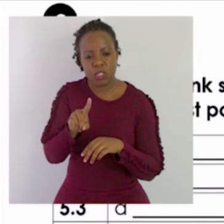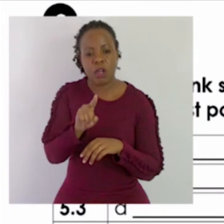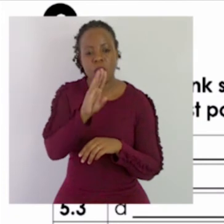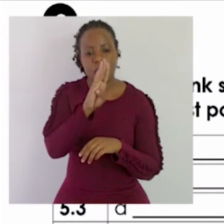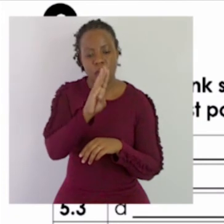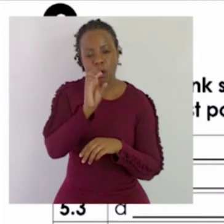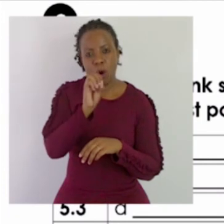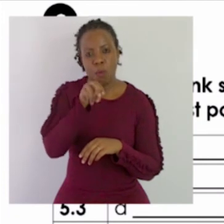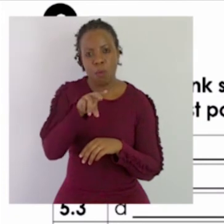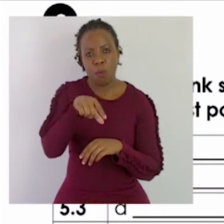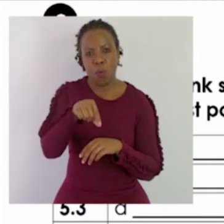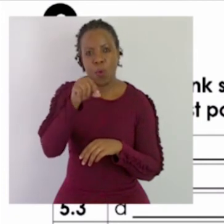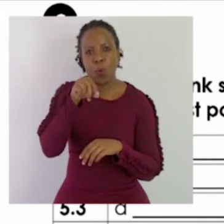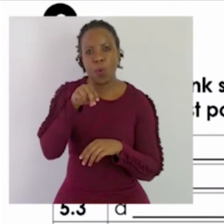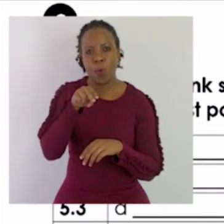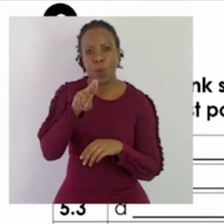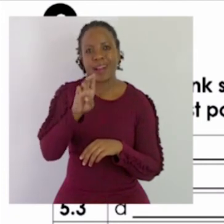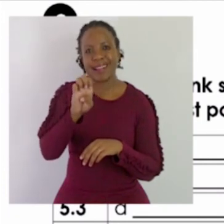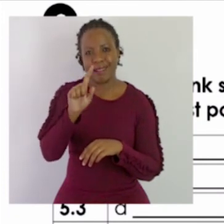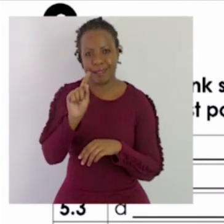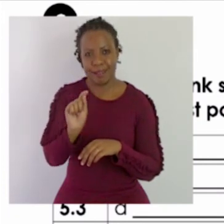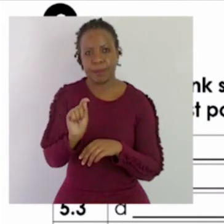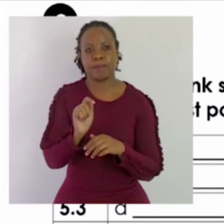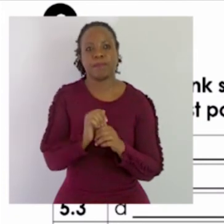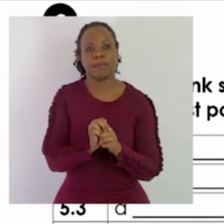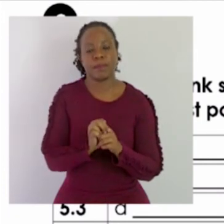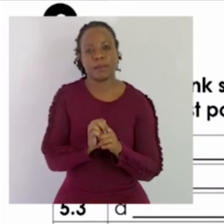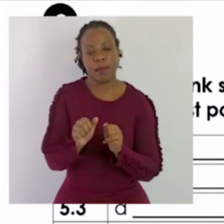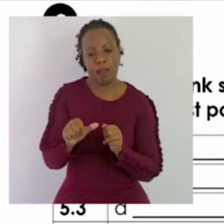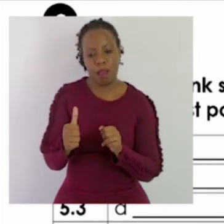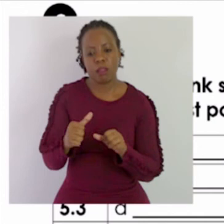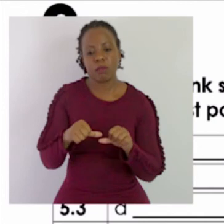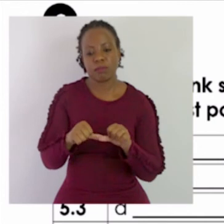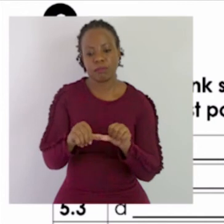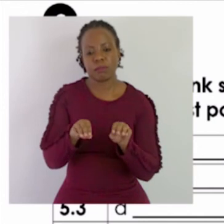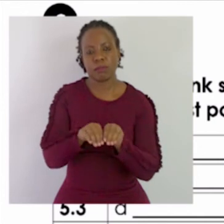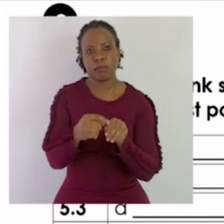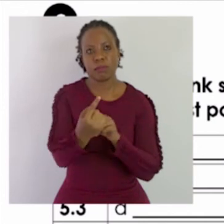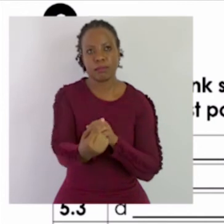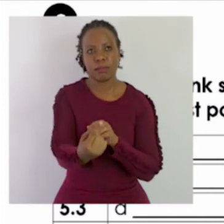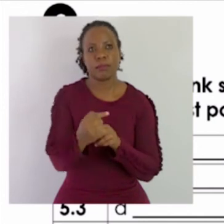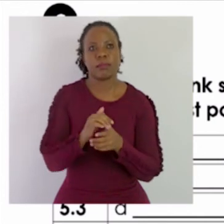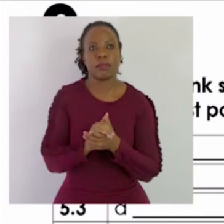of flowers. So we do the rest on our own.